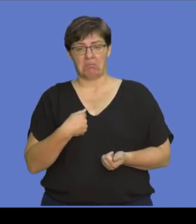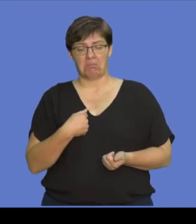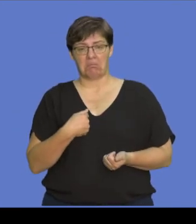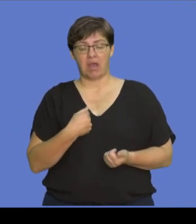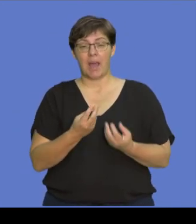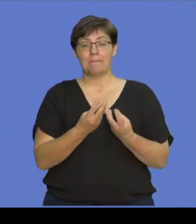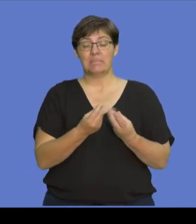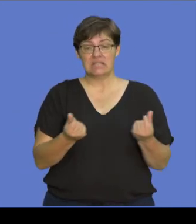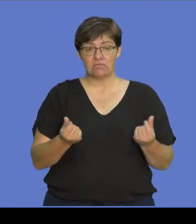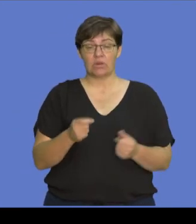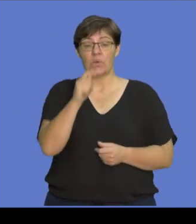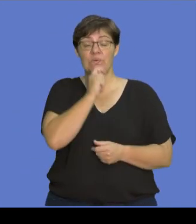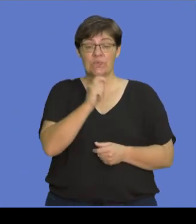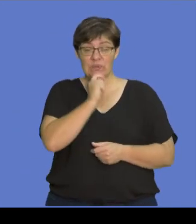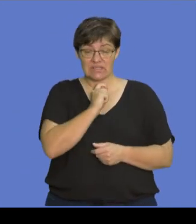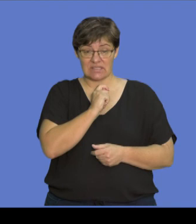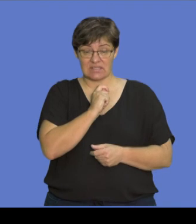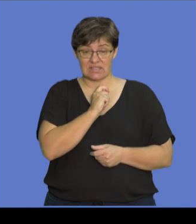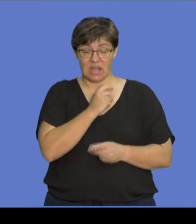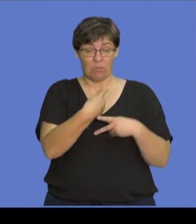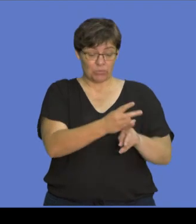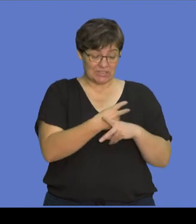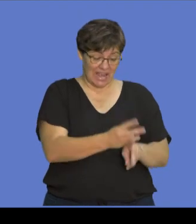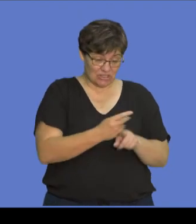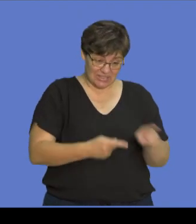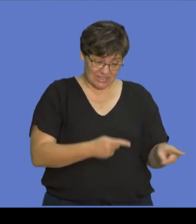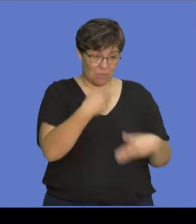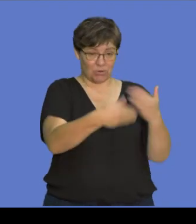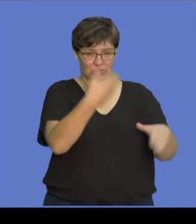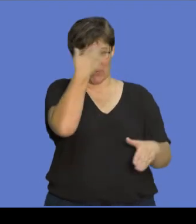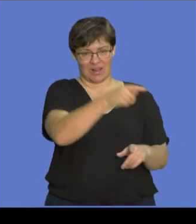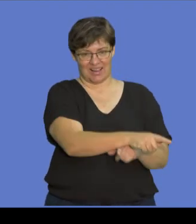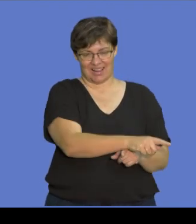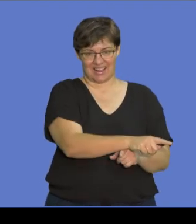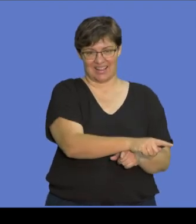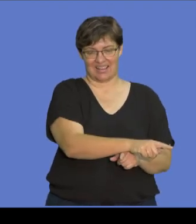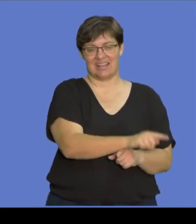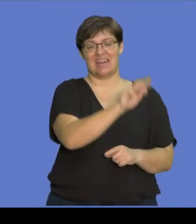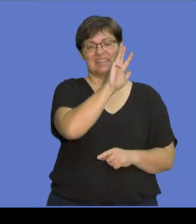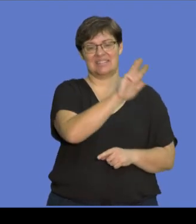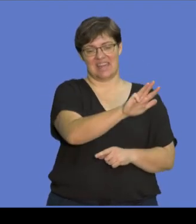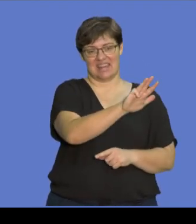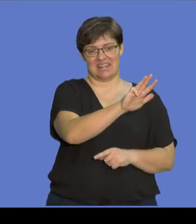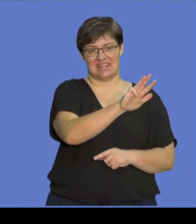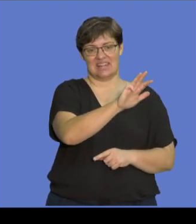that the materials that were used in the production process amounted to